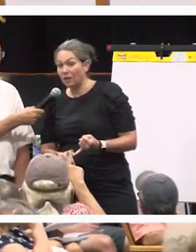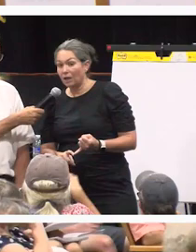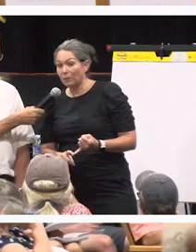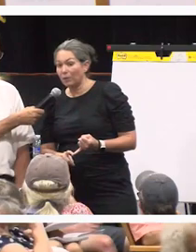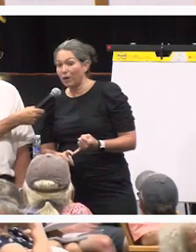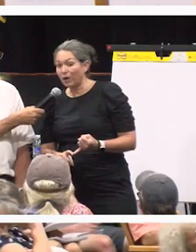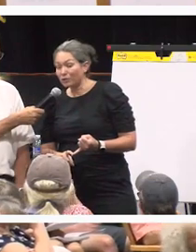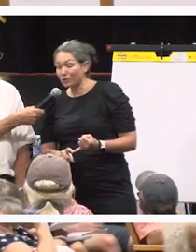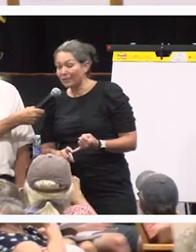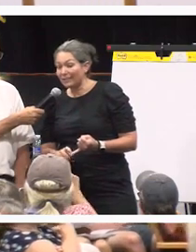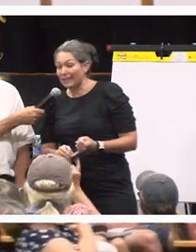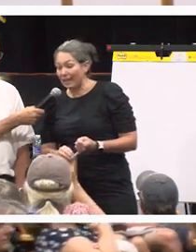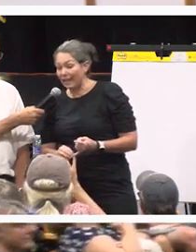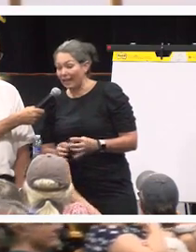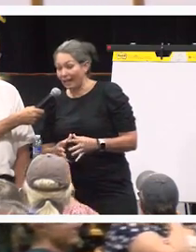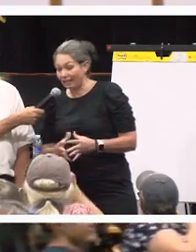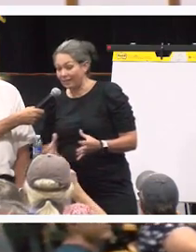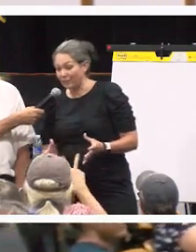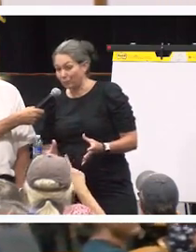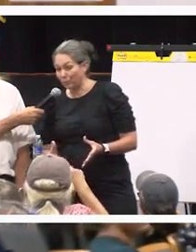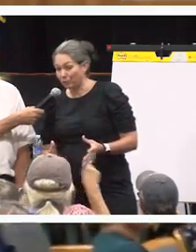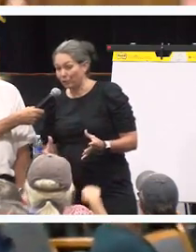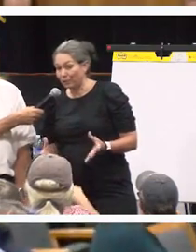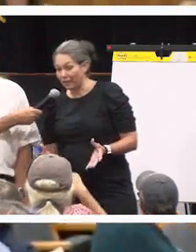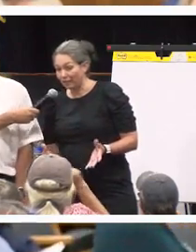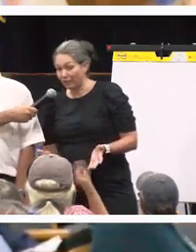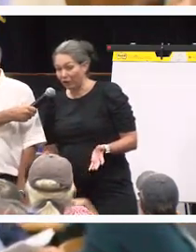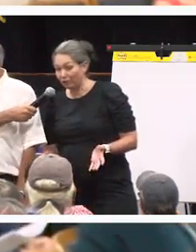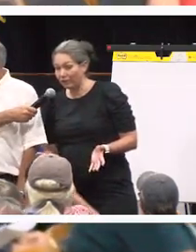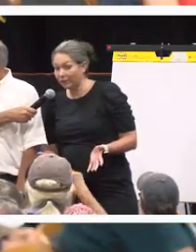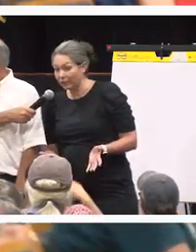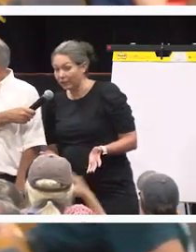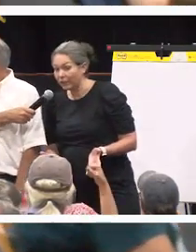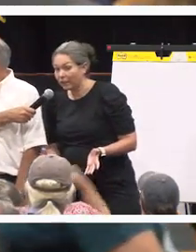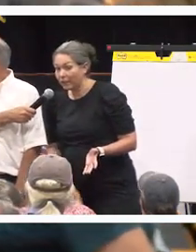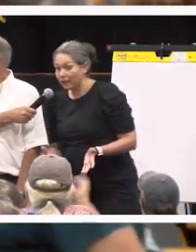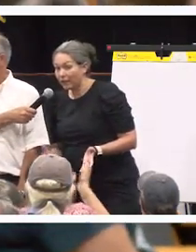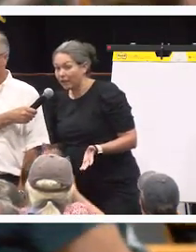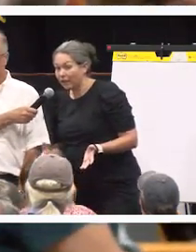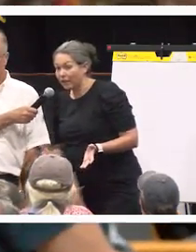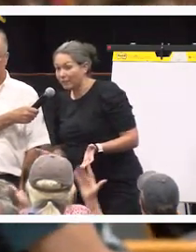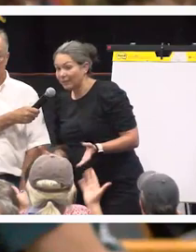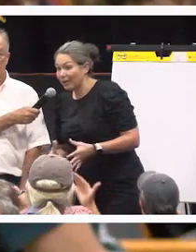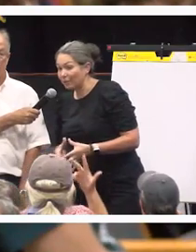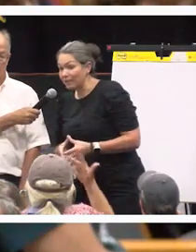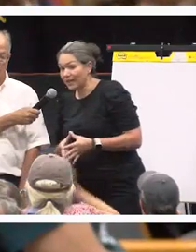phones, but we also need to add access for people who are deaf and hard of hearing.